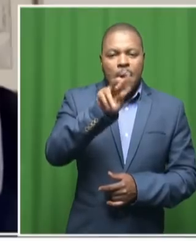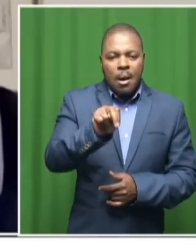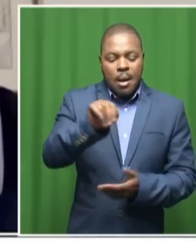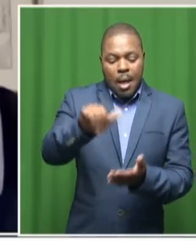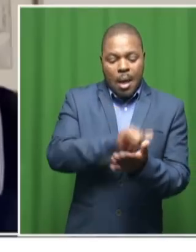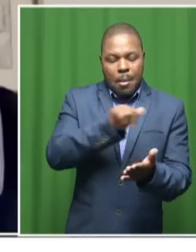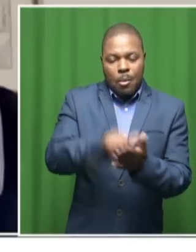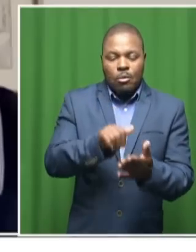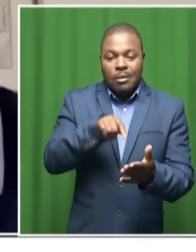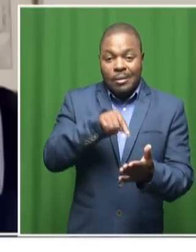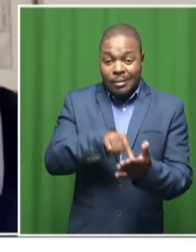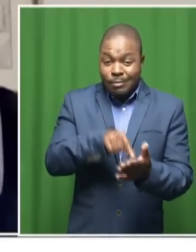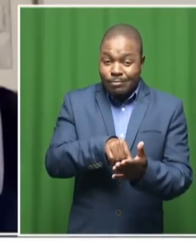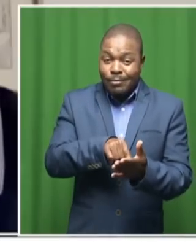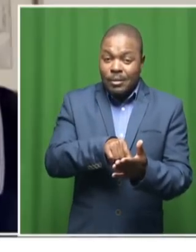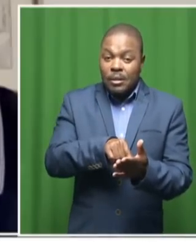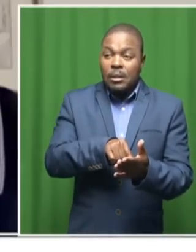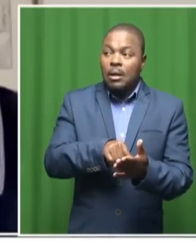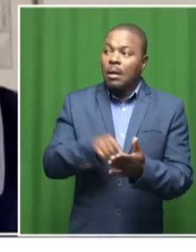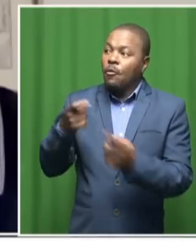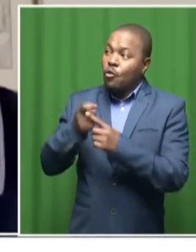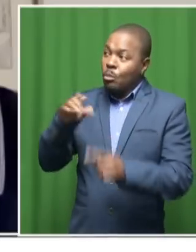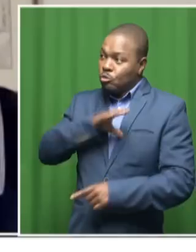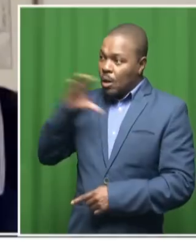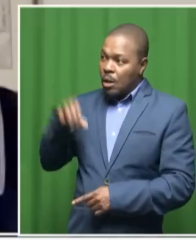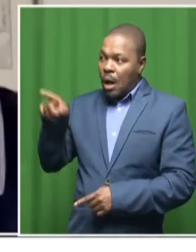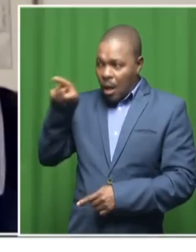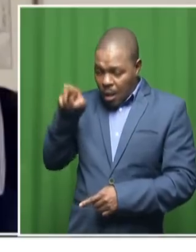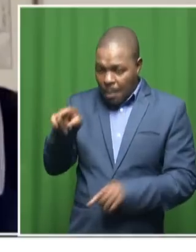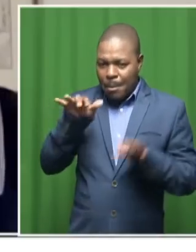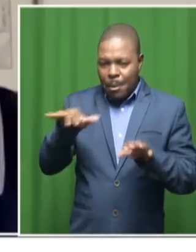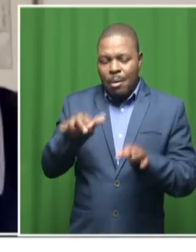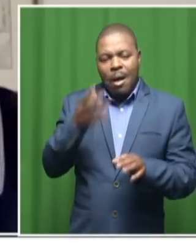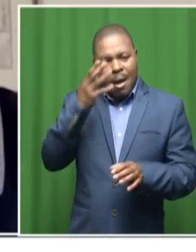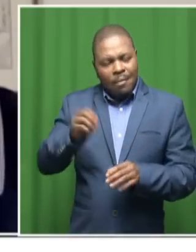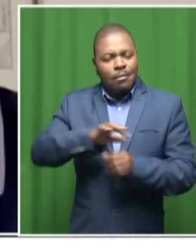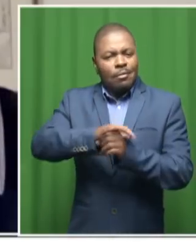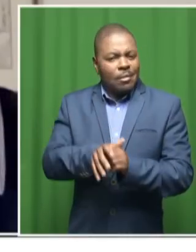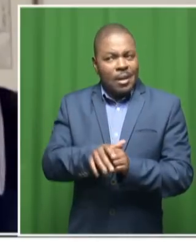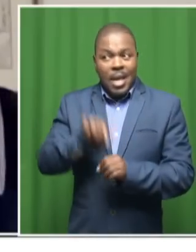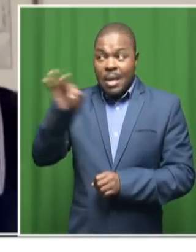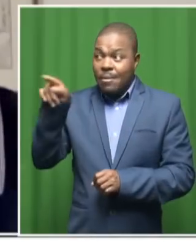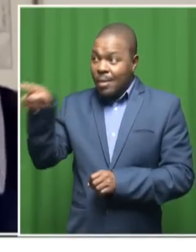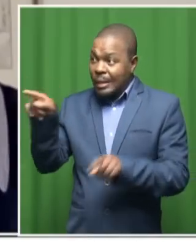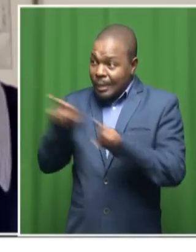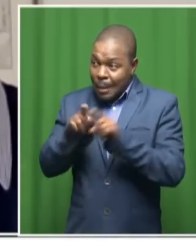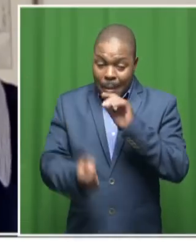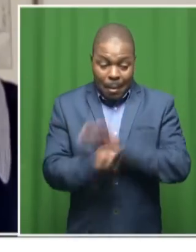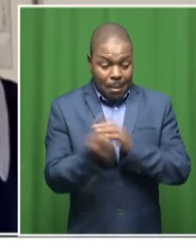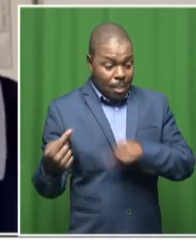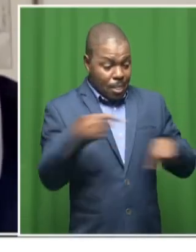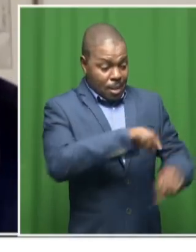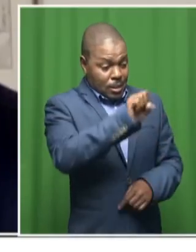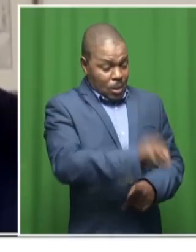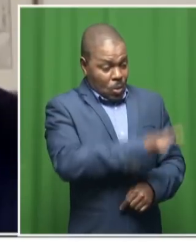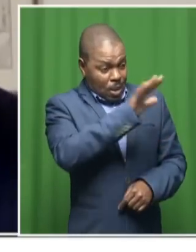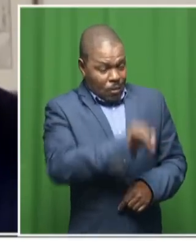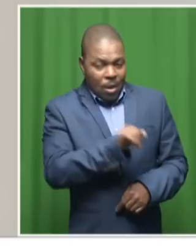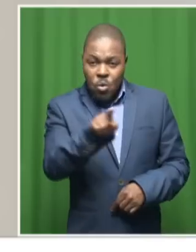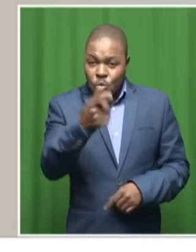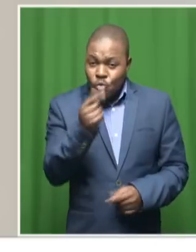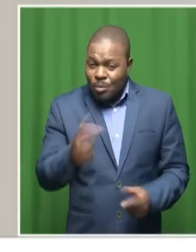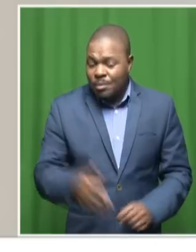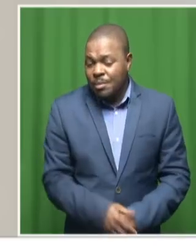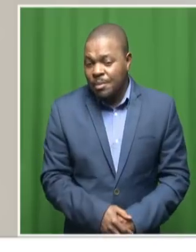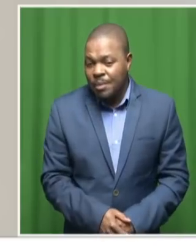tested positive for COVID-19. So what measures then do we have in place should we be faced with a similar situation? Well, I think we